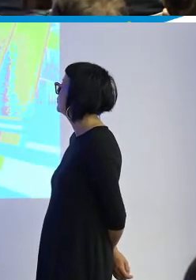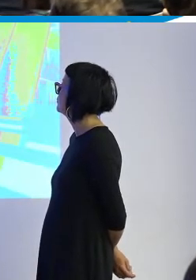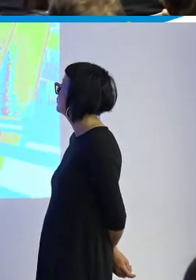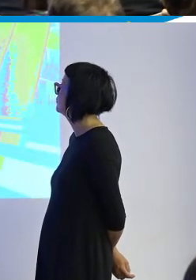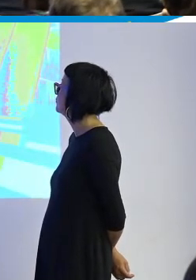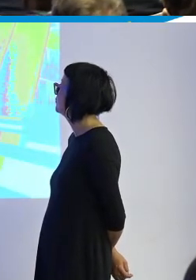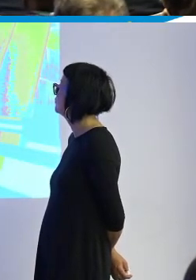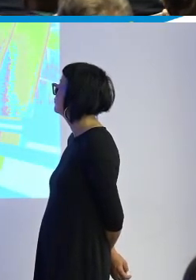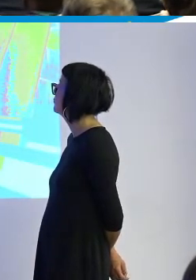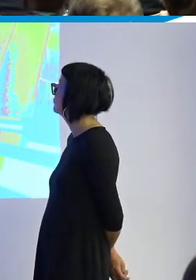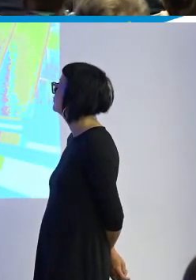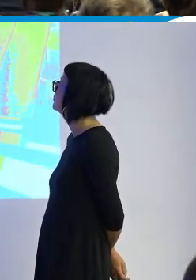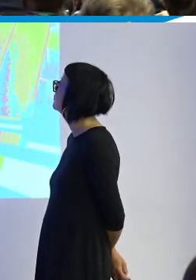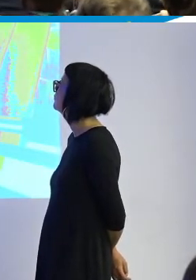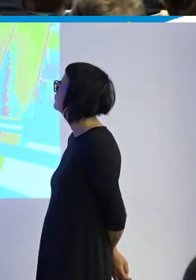and feet